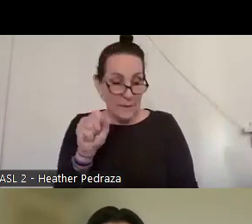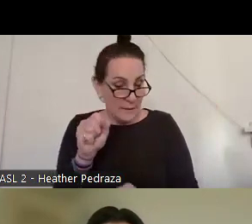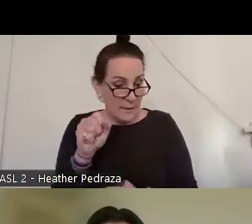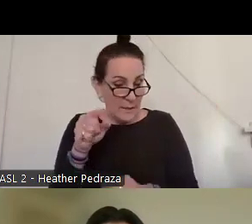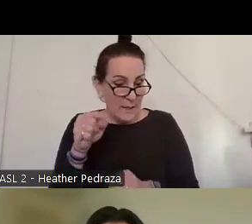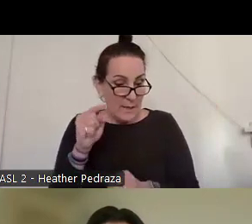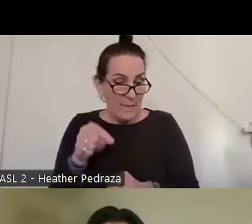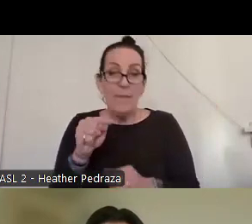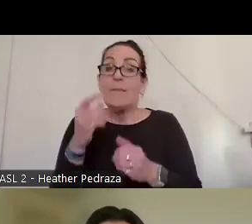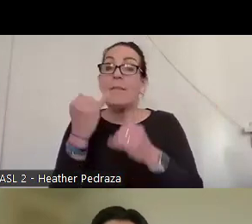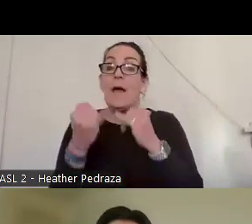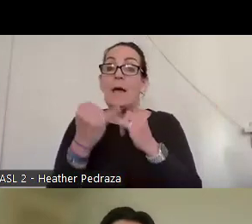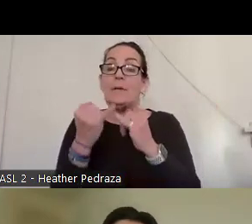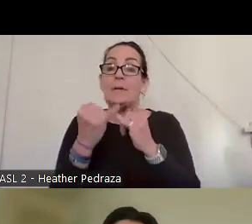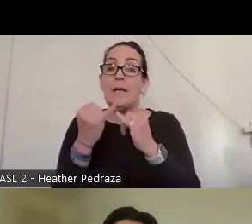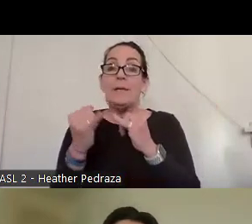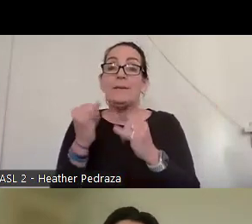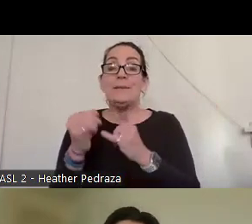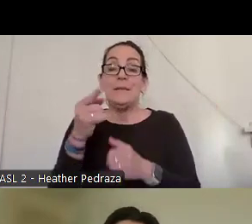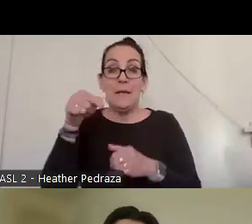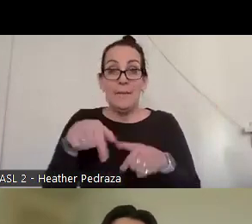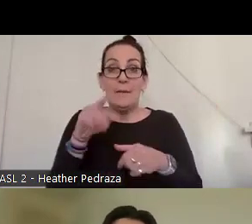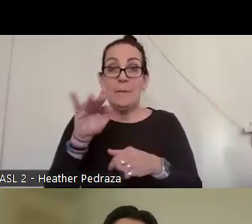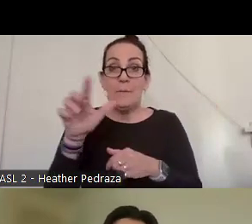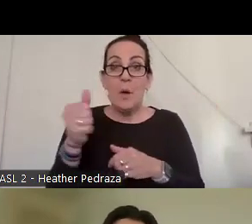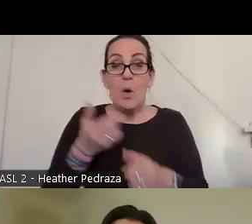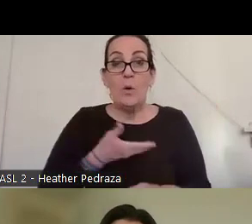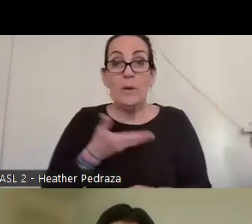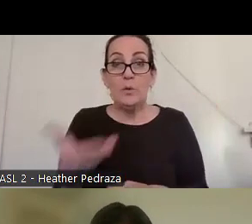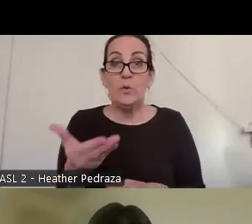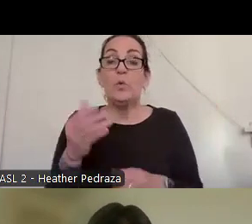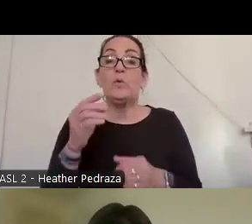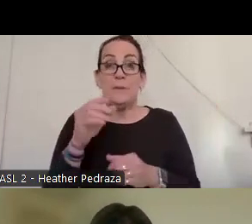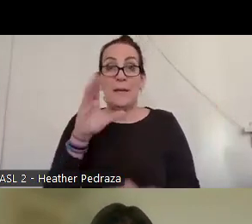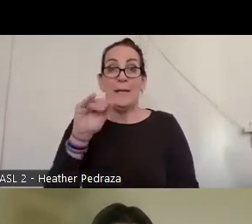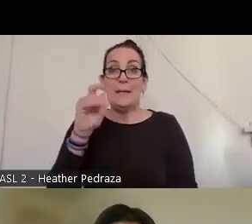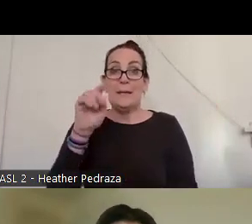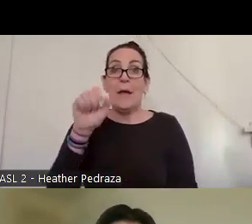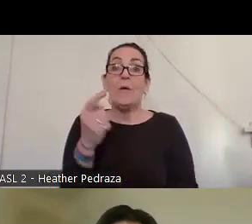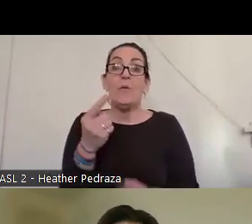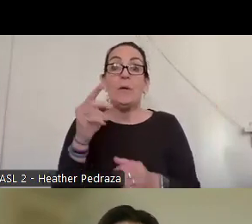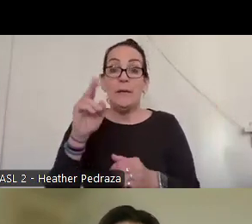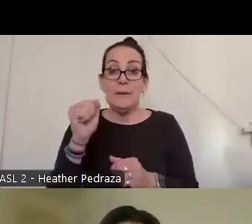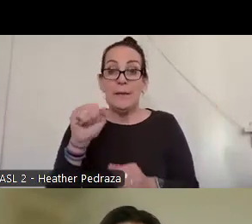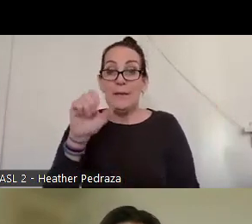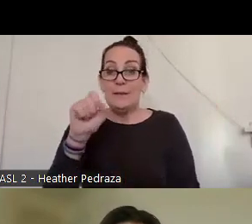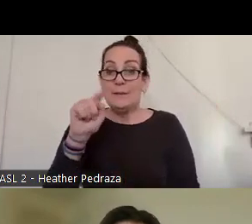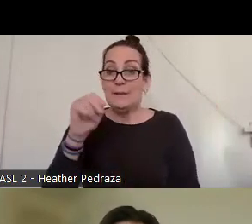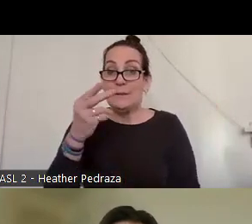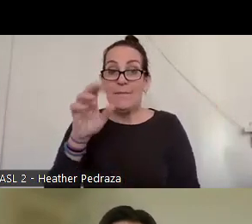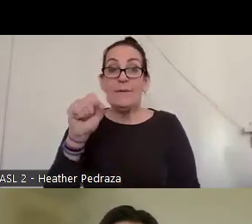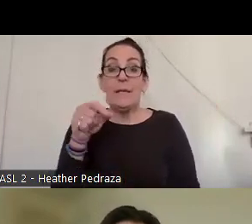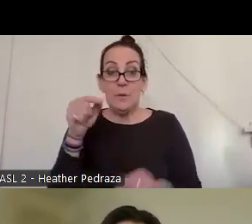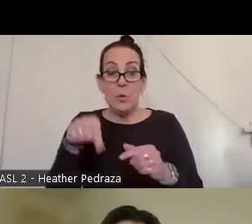Assembly bill that will be introduced next week by Assemblymember Catherine Stephanie, that we are co-sponsoring with the